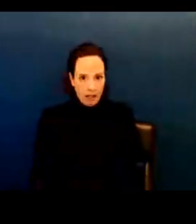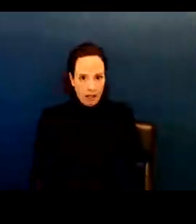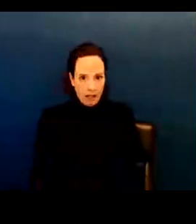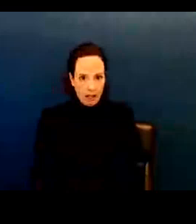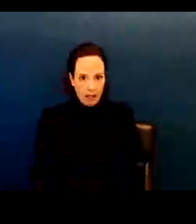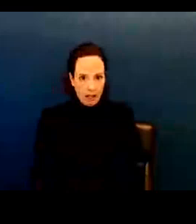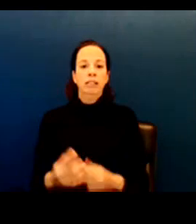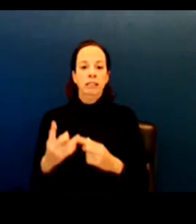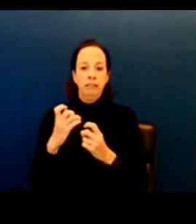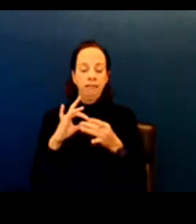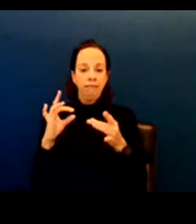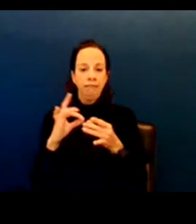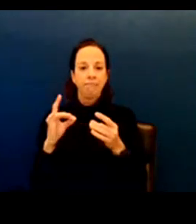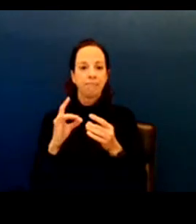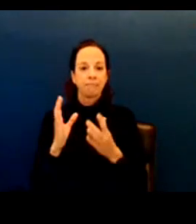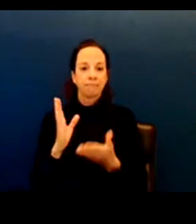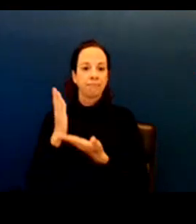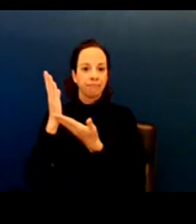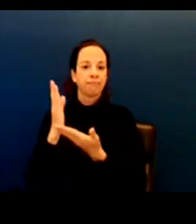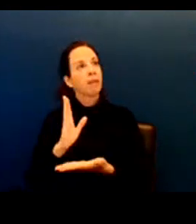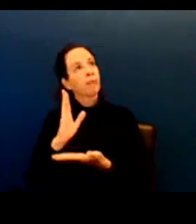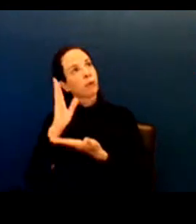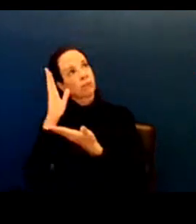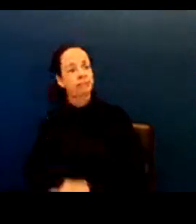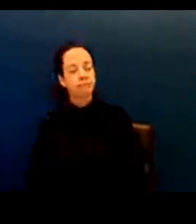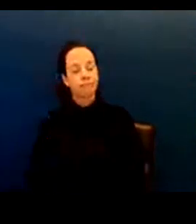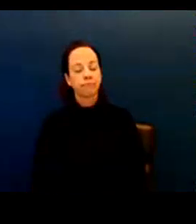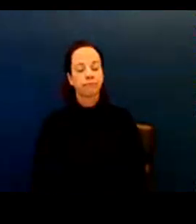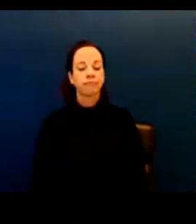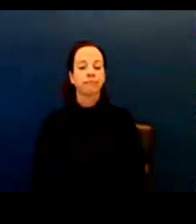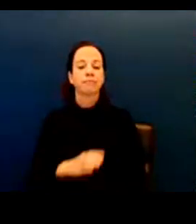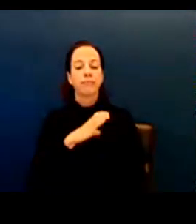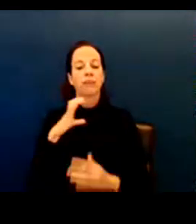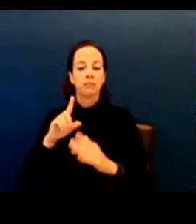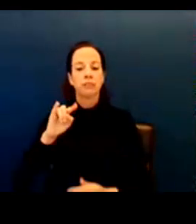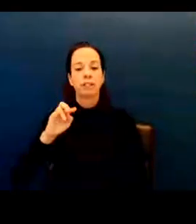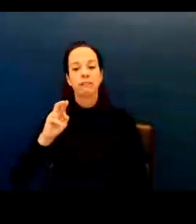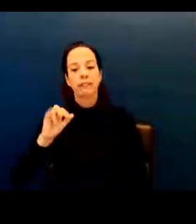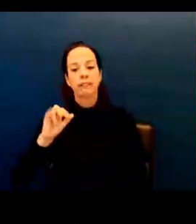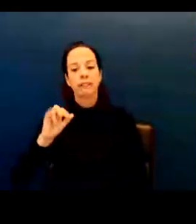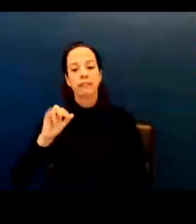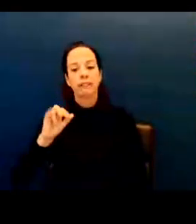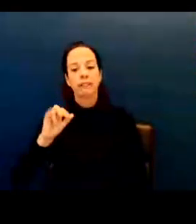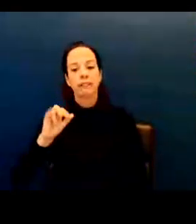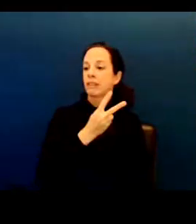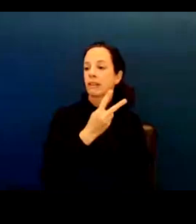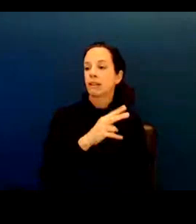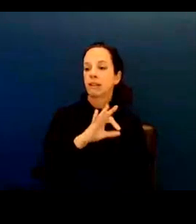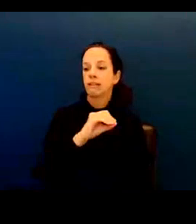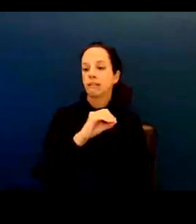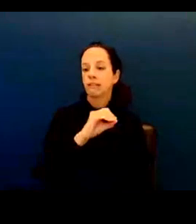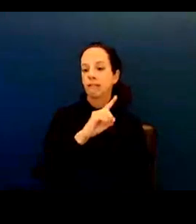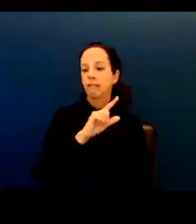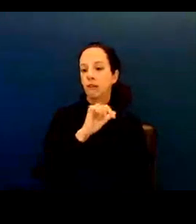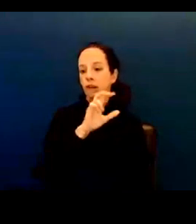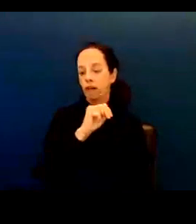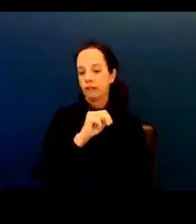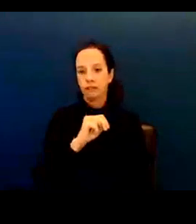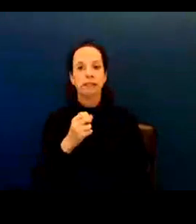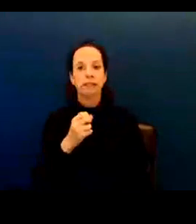from the dais? I'll make a motion. So moved by Commissioner Tiffany, seconded by Vice Chair Falcon. All those in favor?